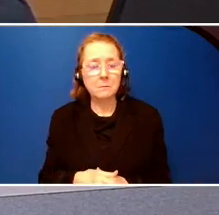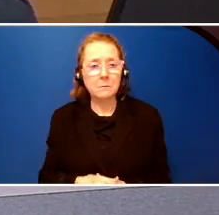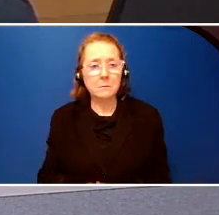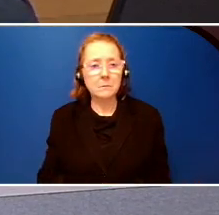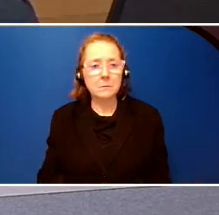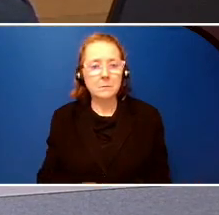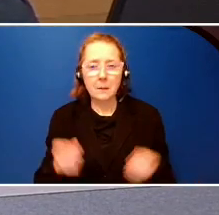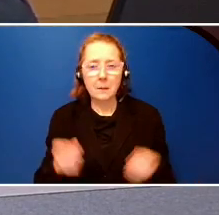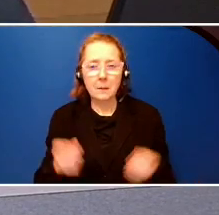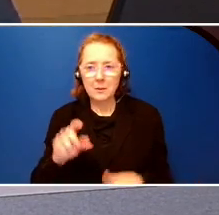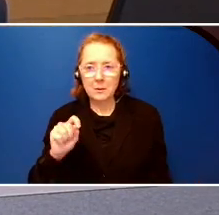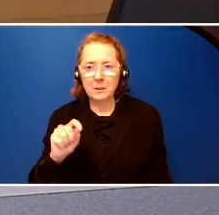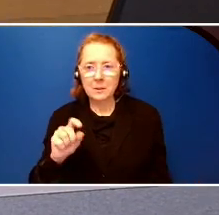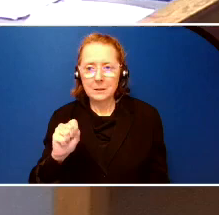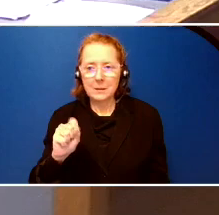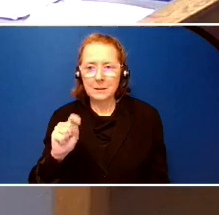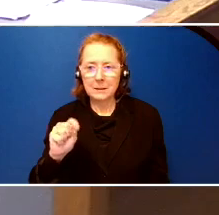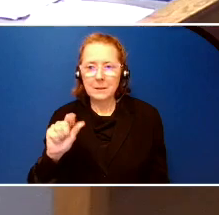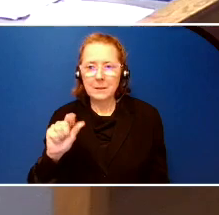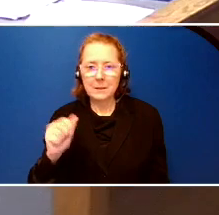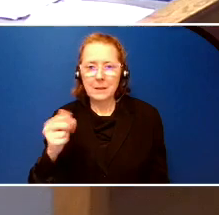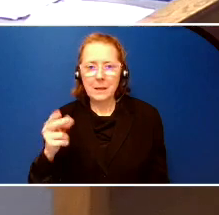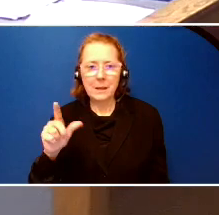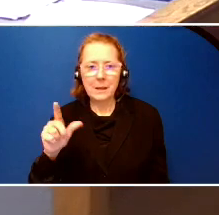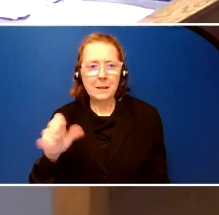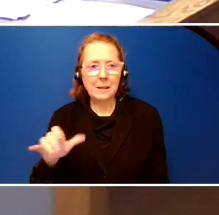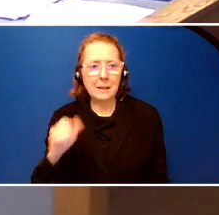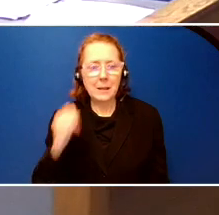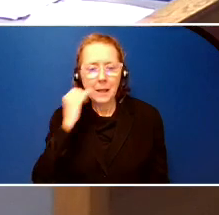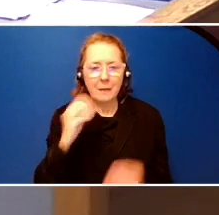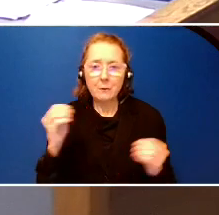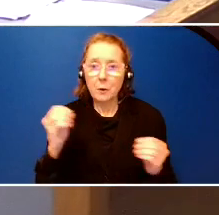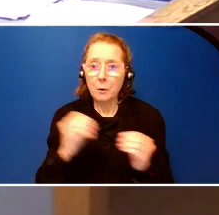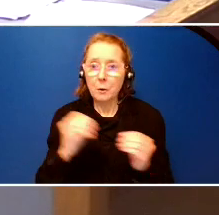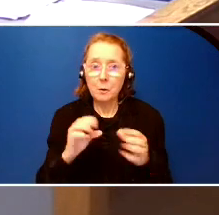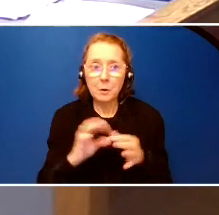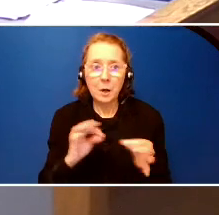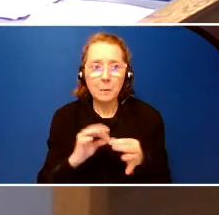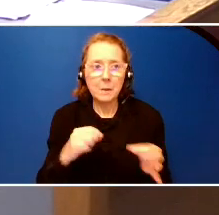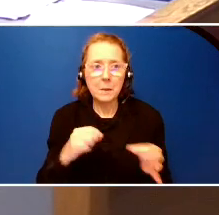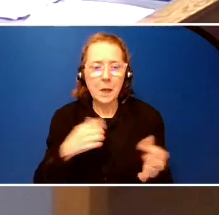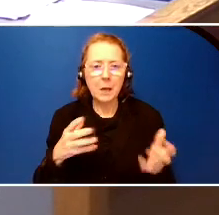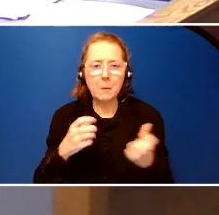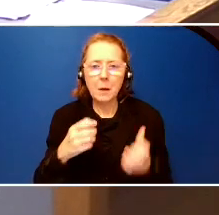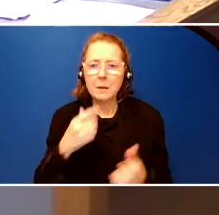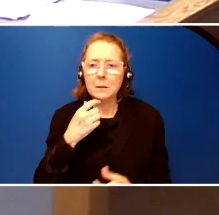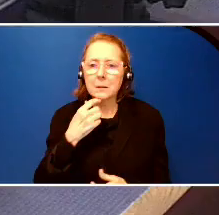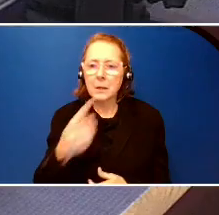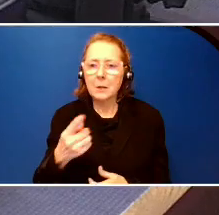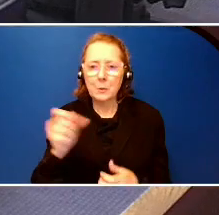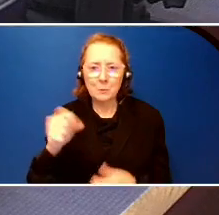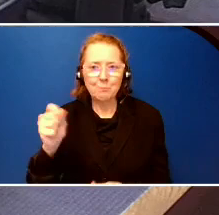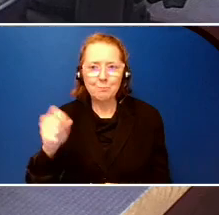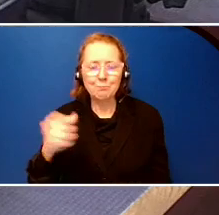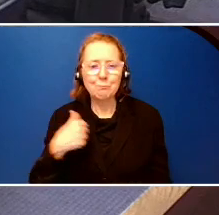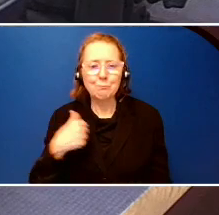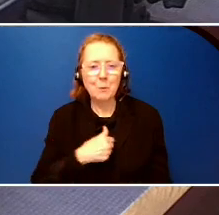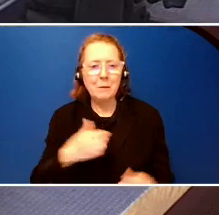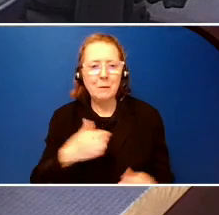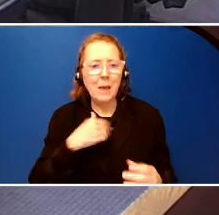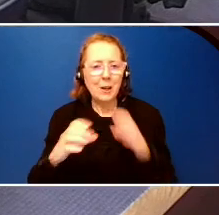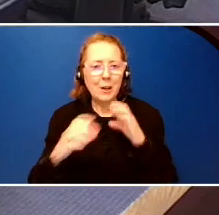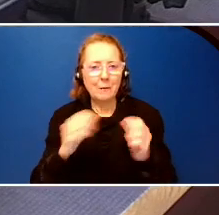Manager Staley. If there are no other council comments, I just would like to say that, yes, we have had a conversation